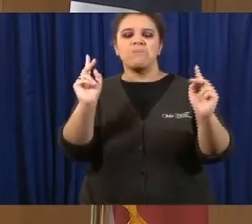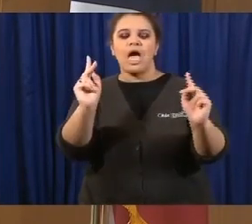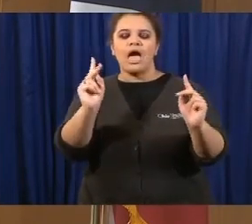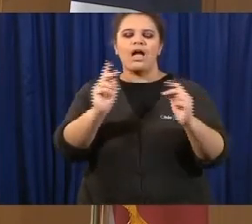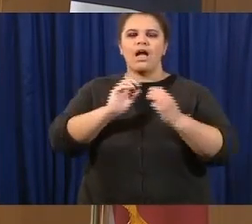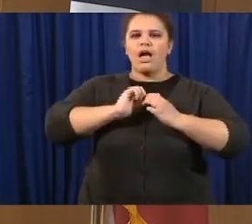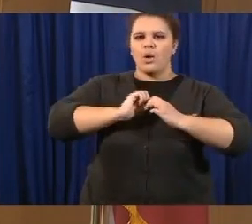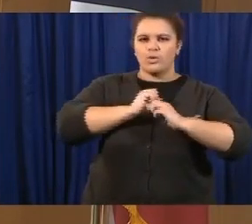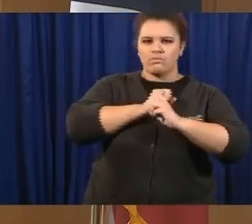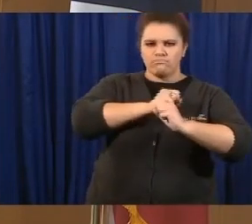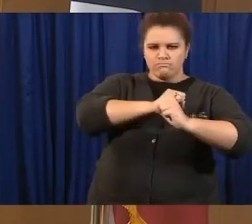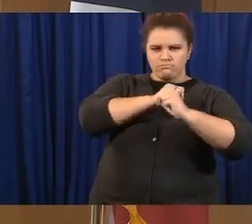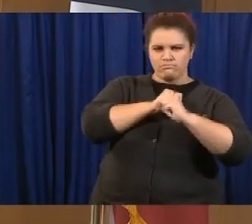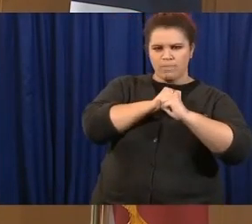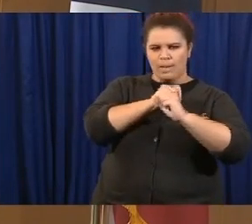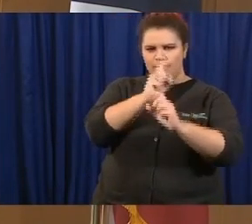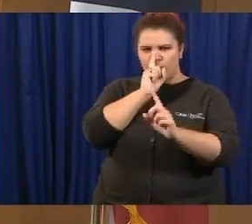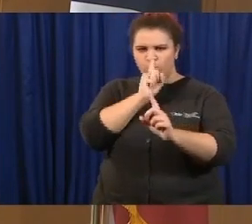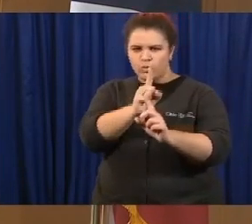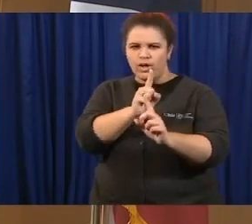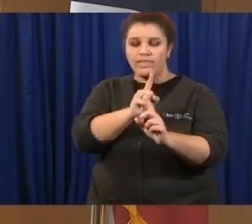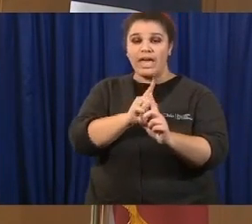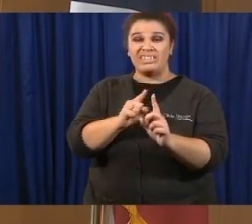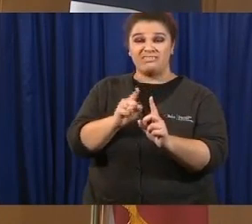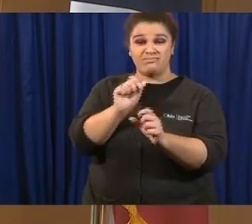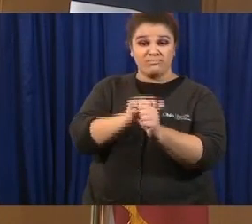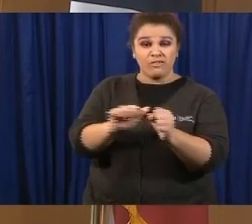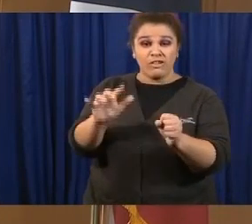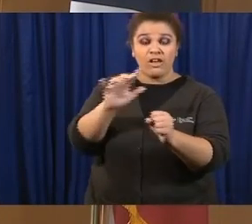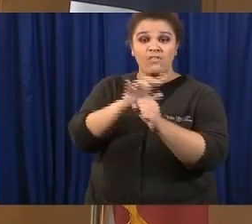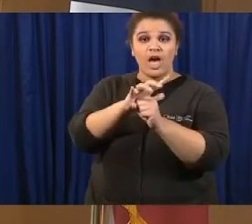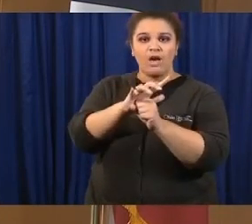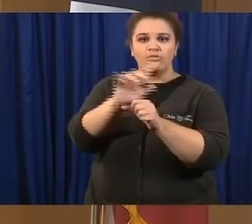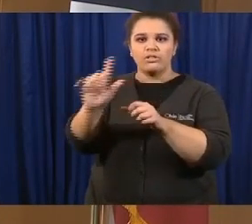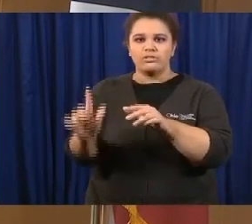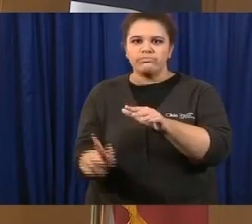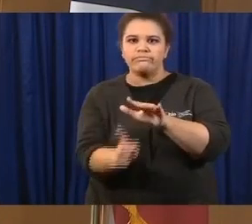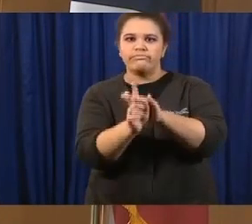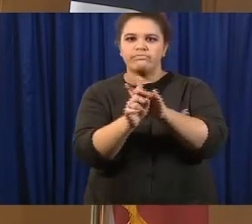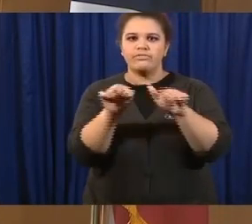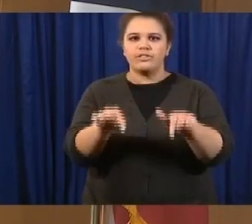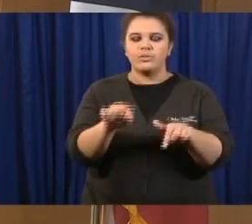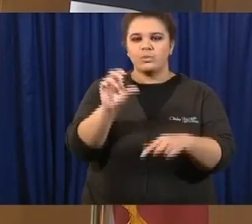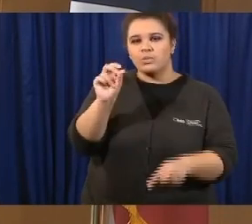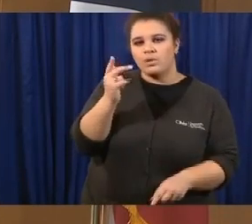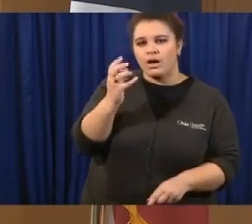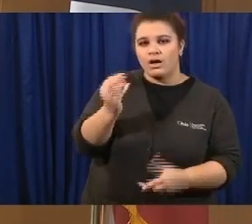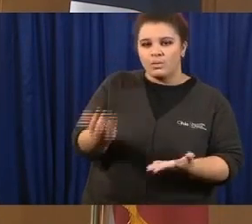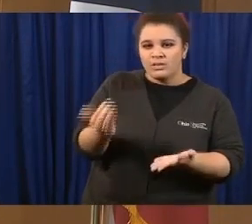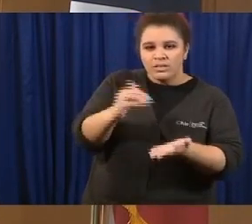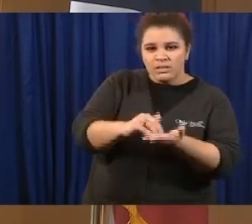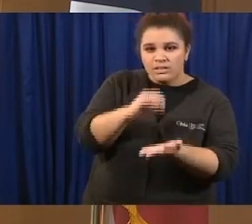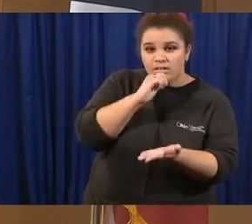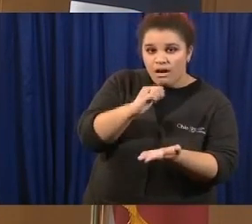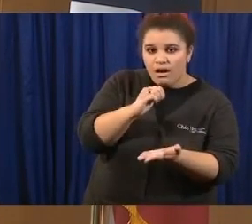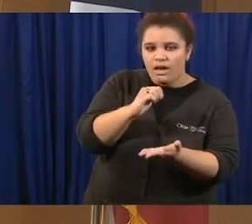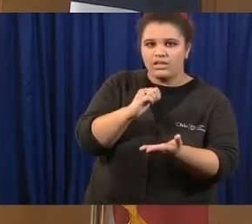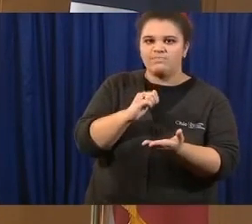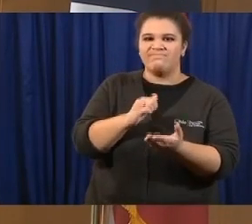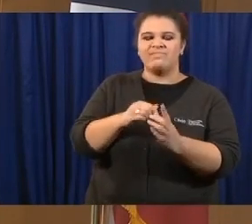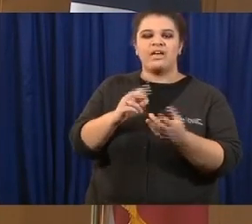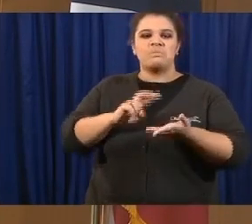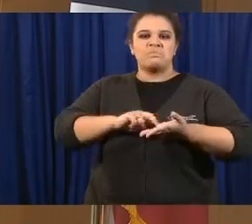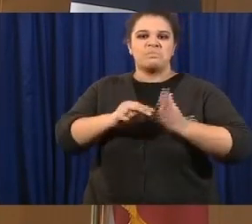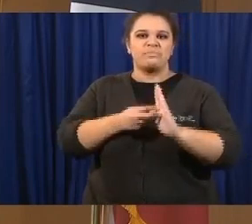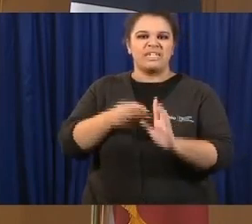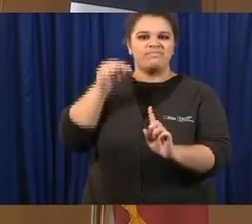not brought back into the state of Ohio's communities by way of social and business interactions with those coming in from outside of the state?